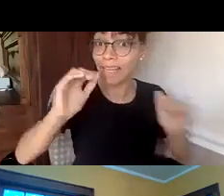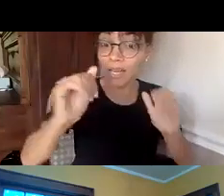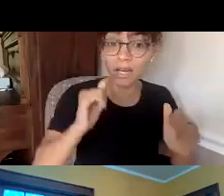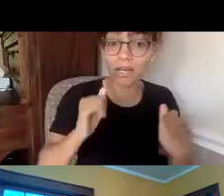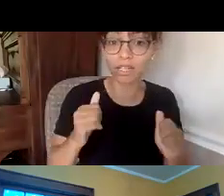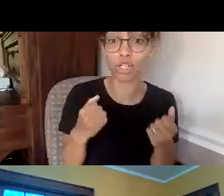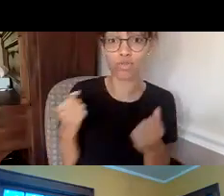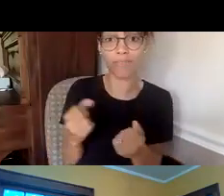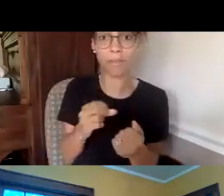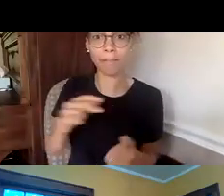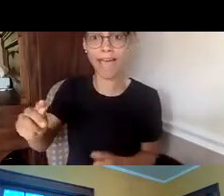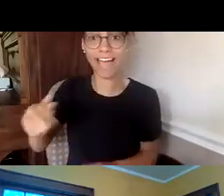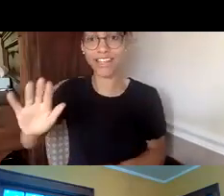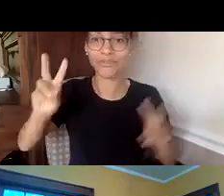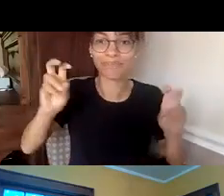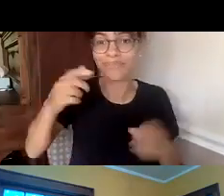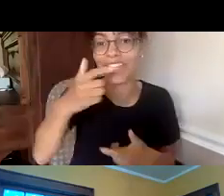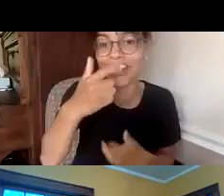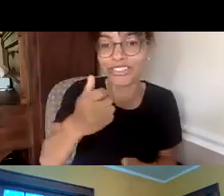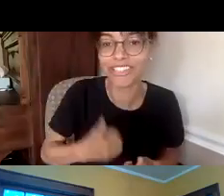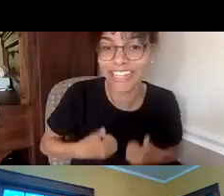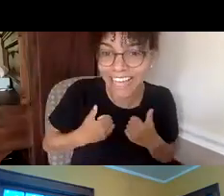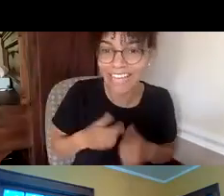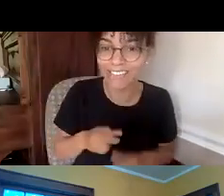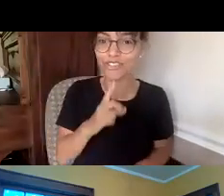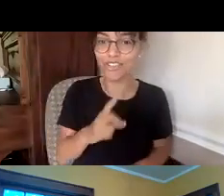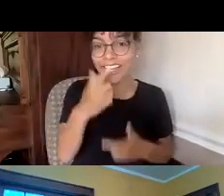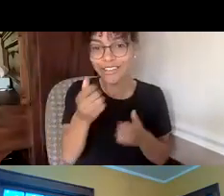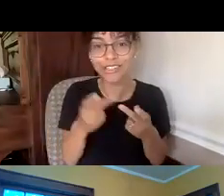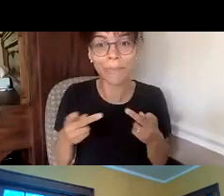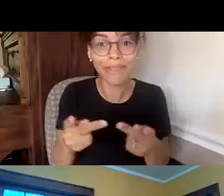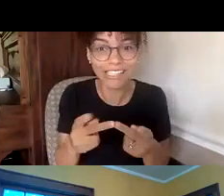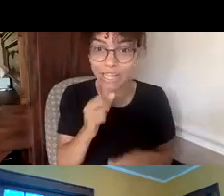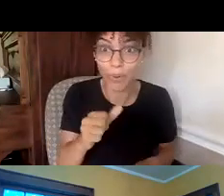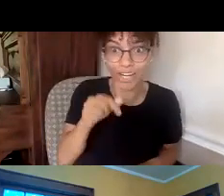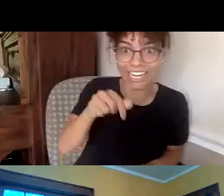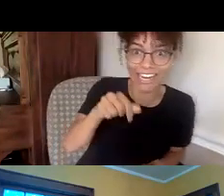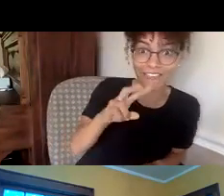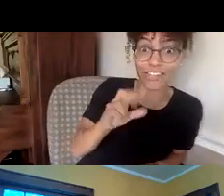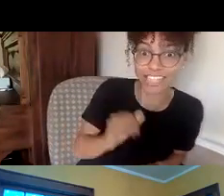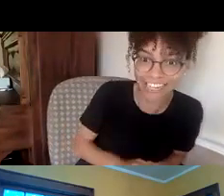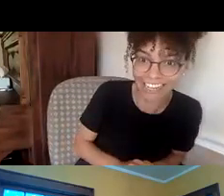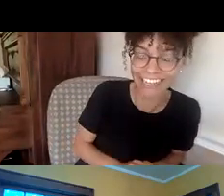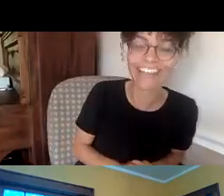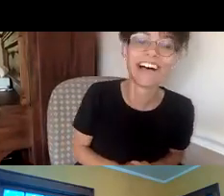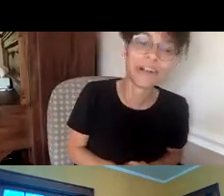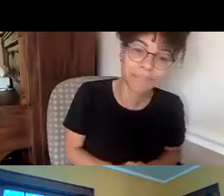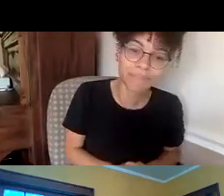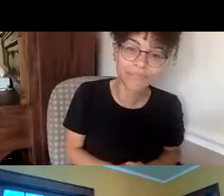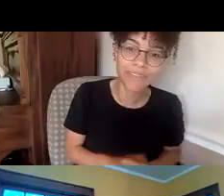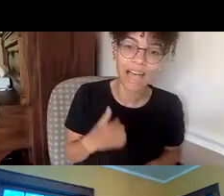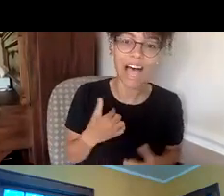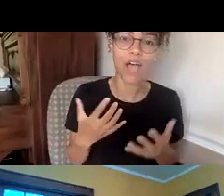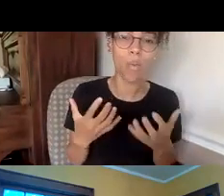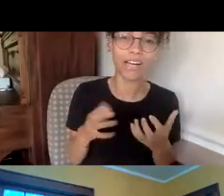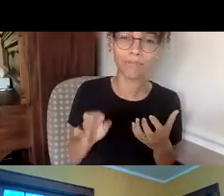I perceived to be their really interesting lives and really interesting places that weren't, Virginia, that I always wanted to be one of